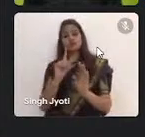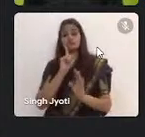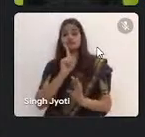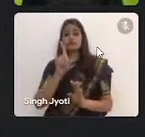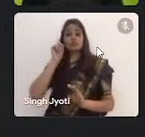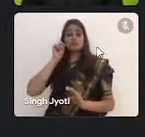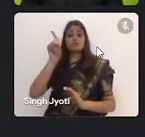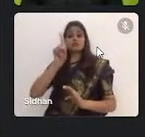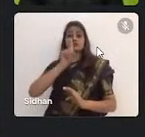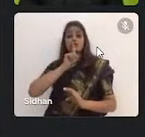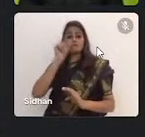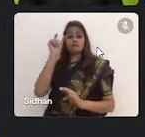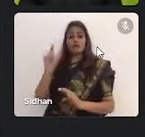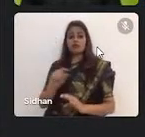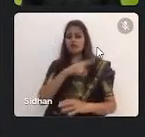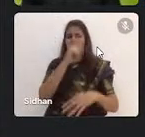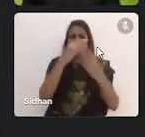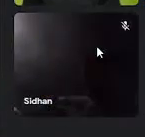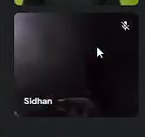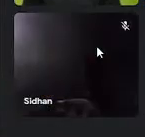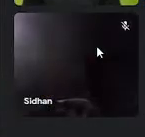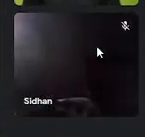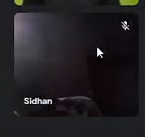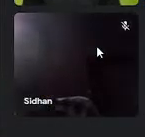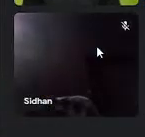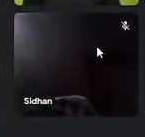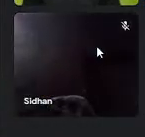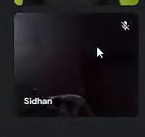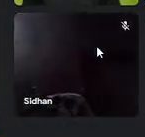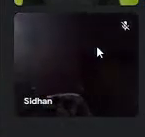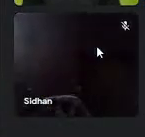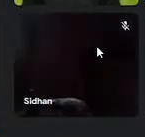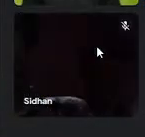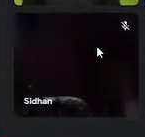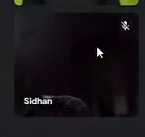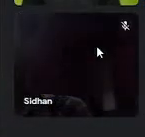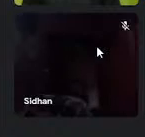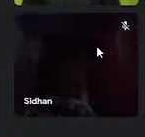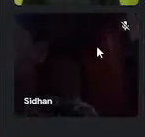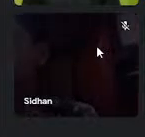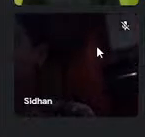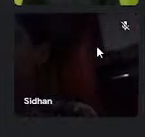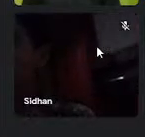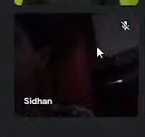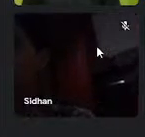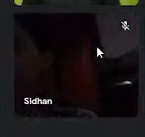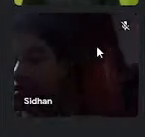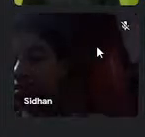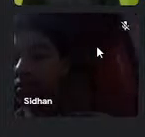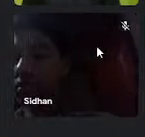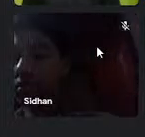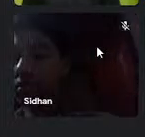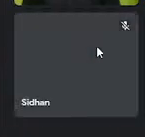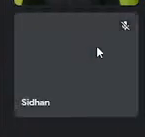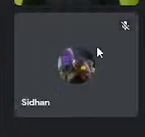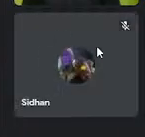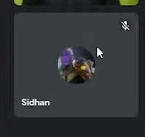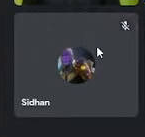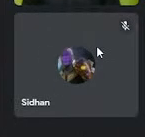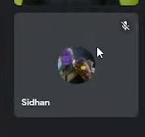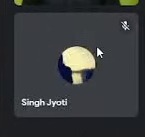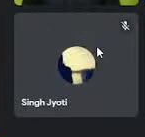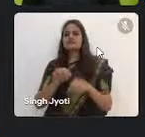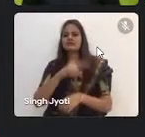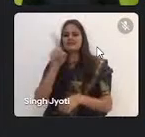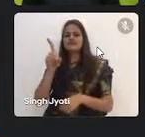communication, even if it worked, which it doesn't. And in relation to the avatars, which are mostly at the bottom of the